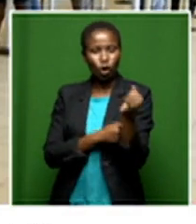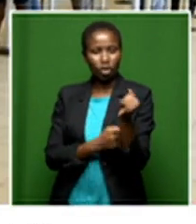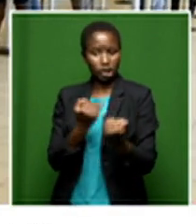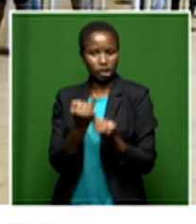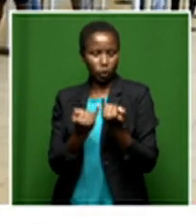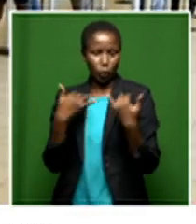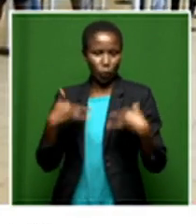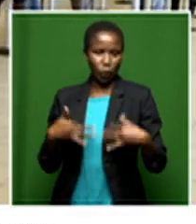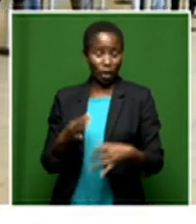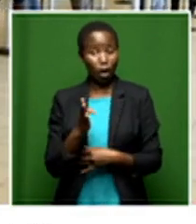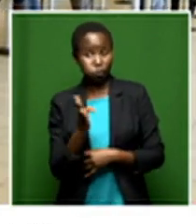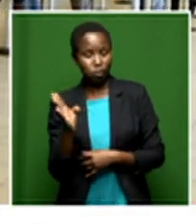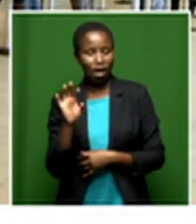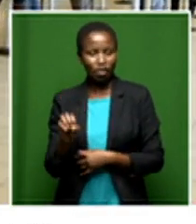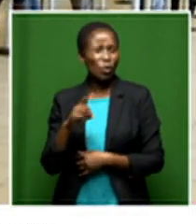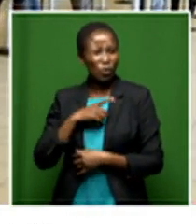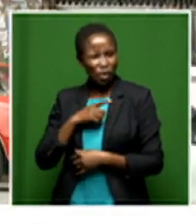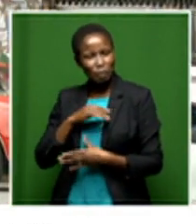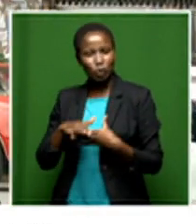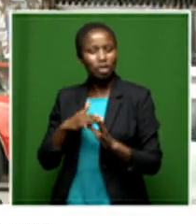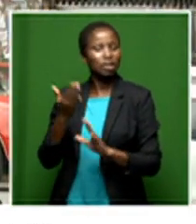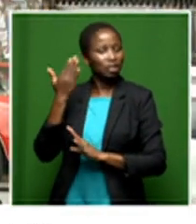has just been ineffective all round,